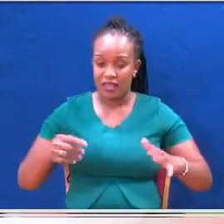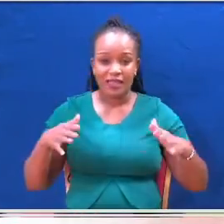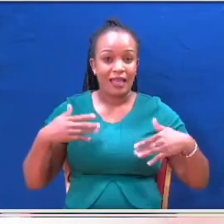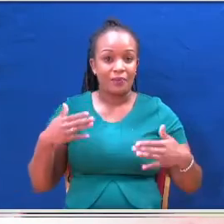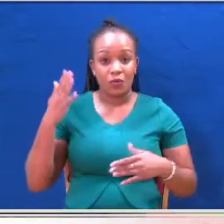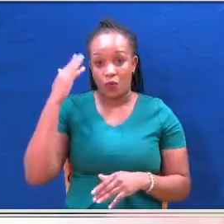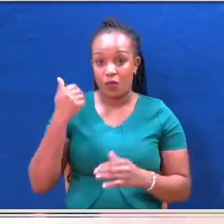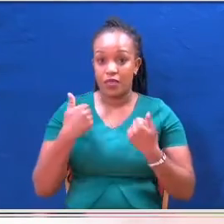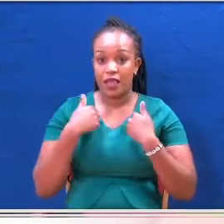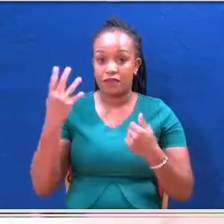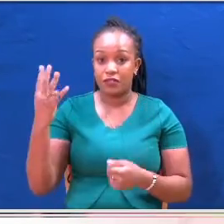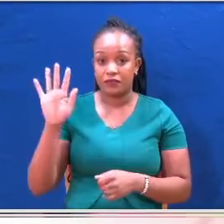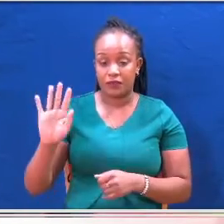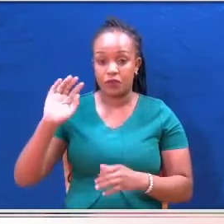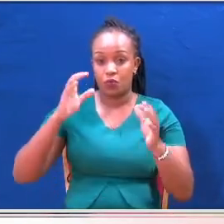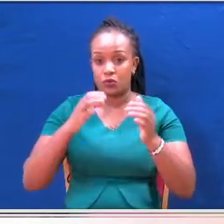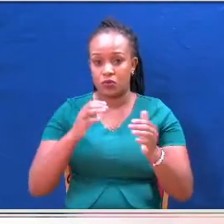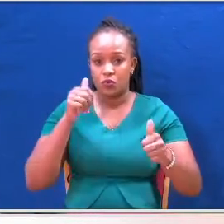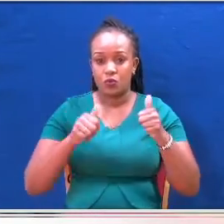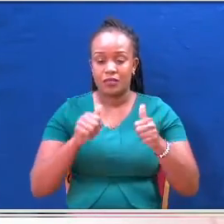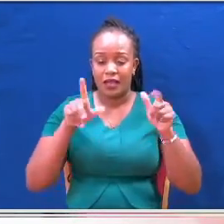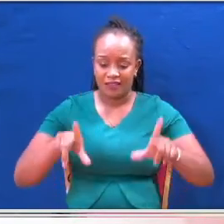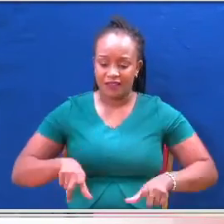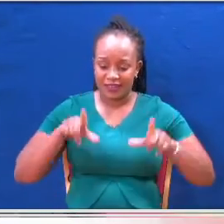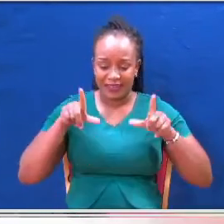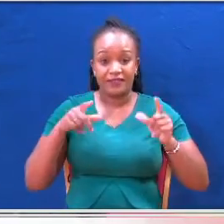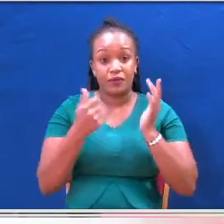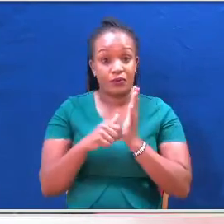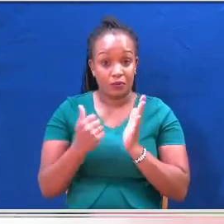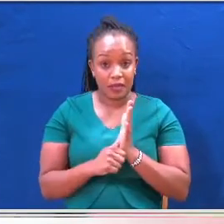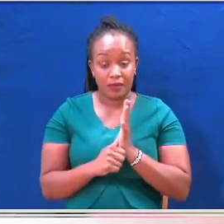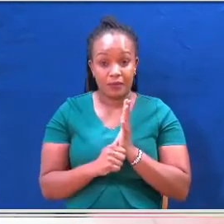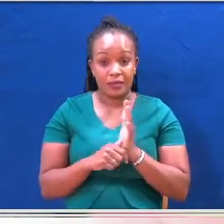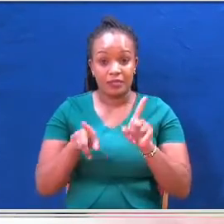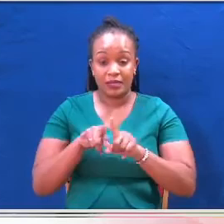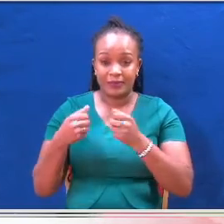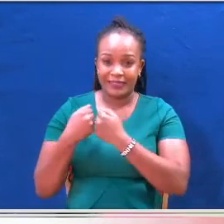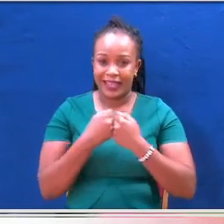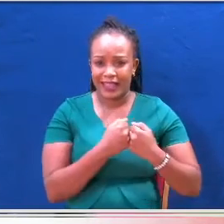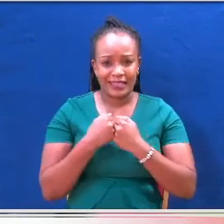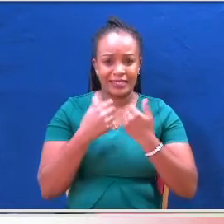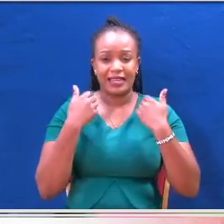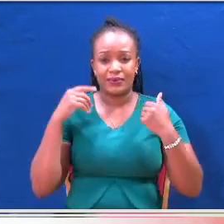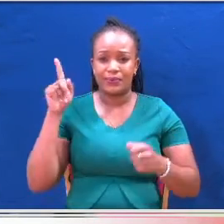community that has for years reeled under the shackles of identity limbo and have had to deal with the harsh